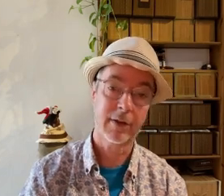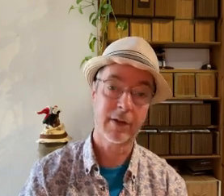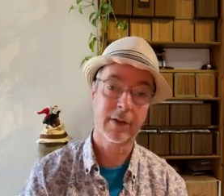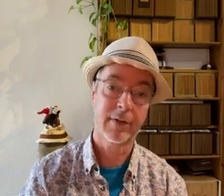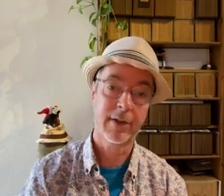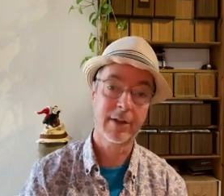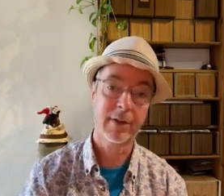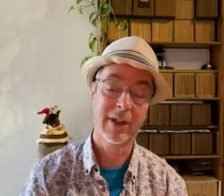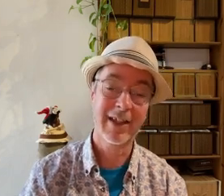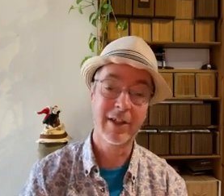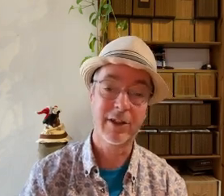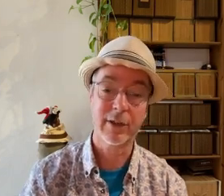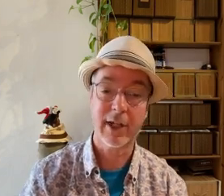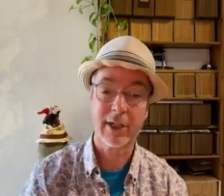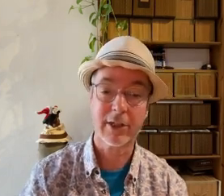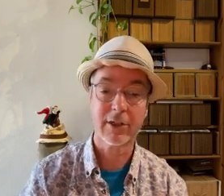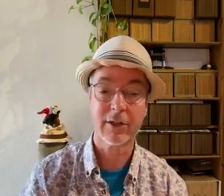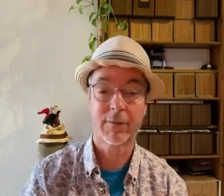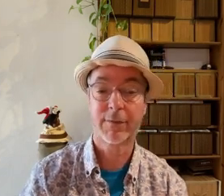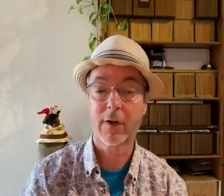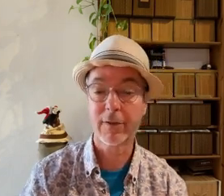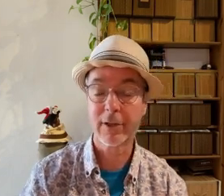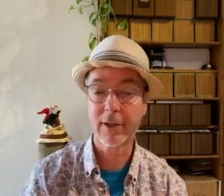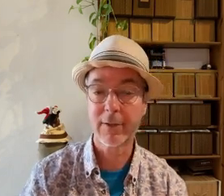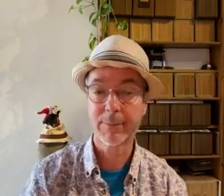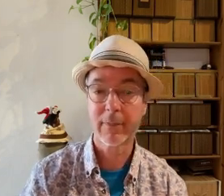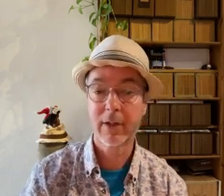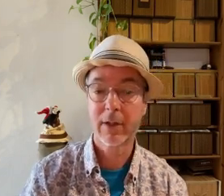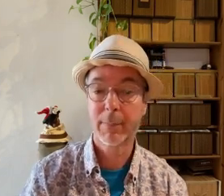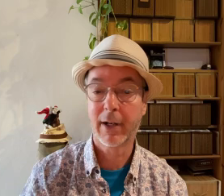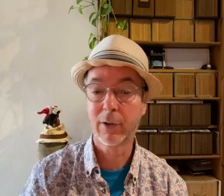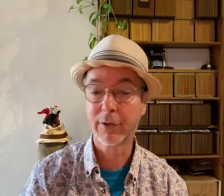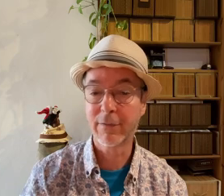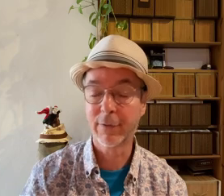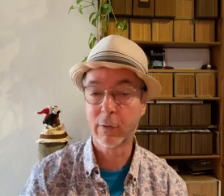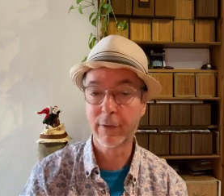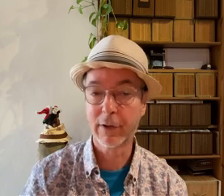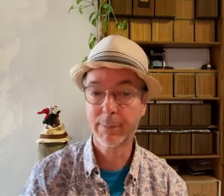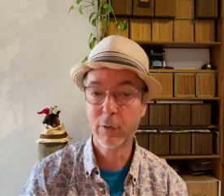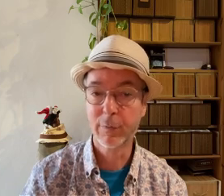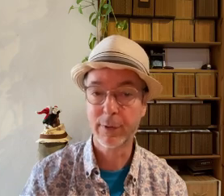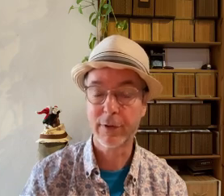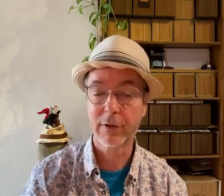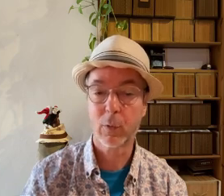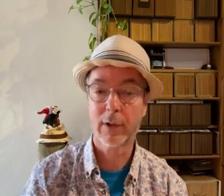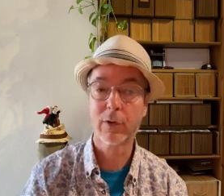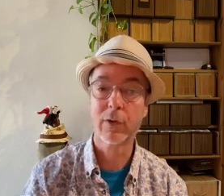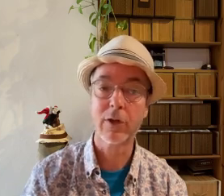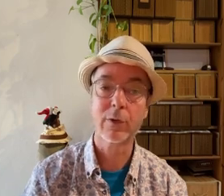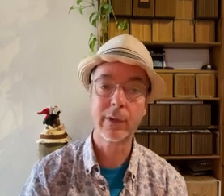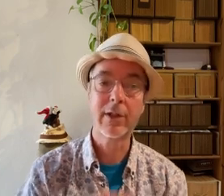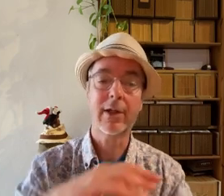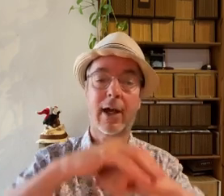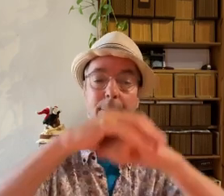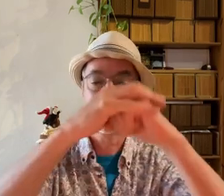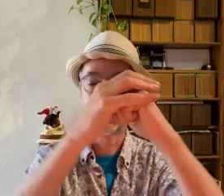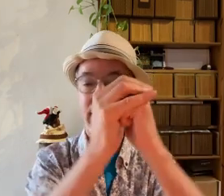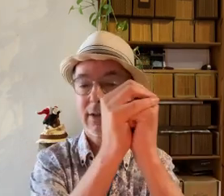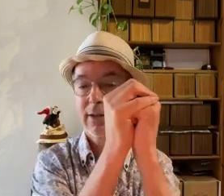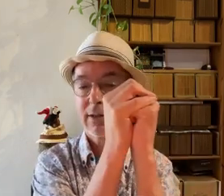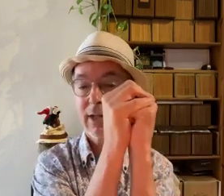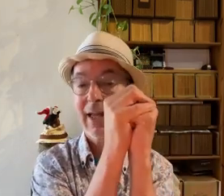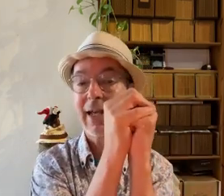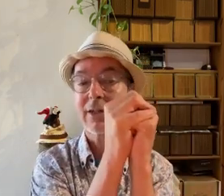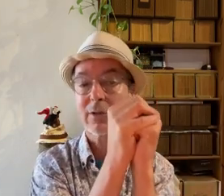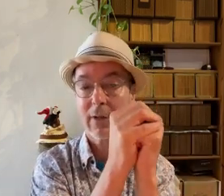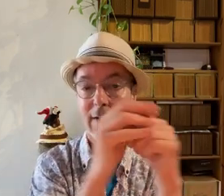emphasize on this in its reactions falsely by not involving the movements. What does really happen